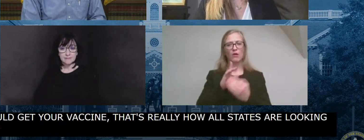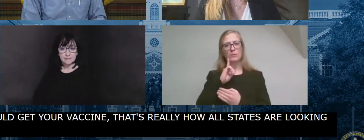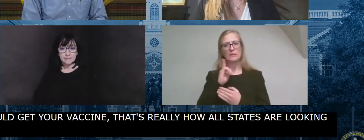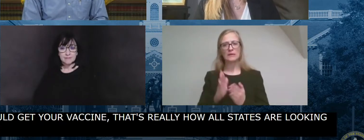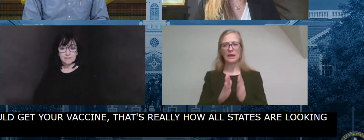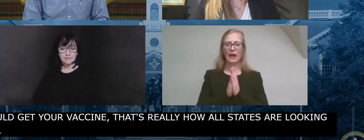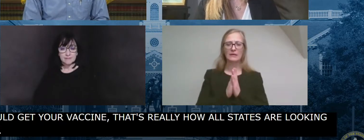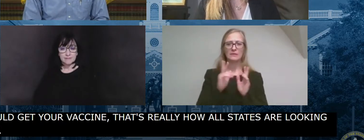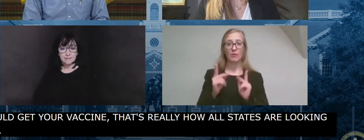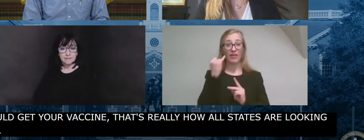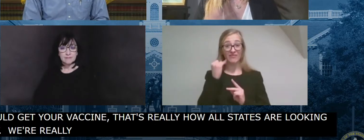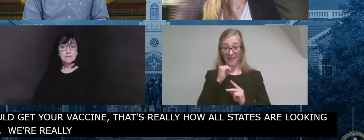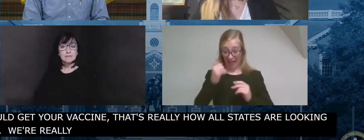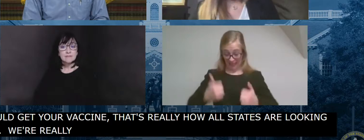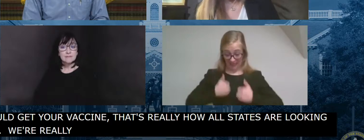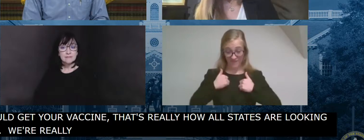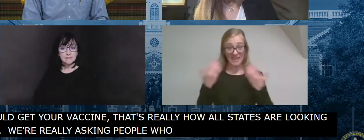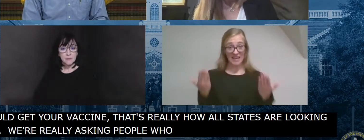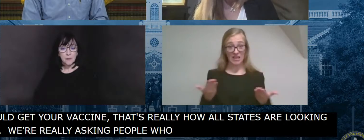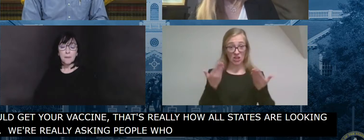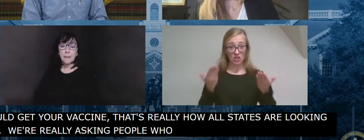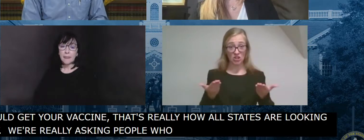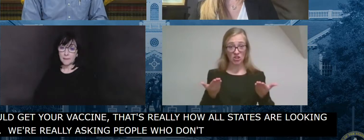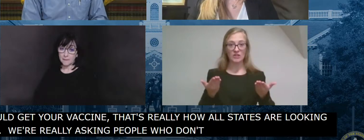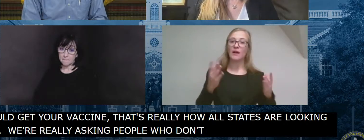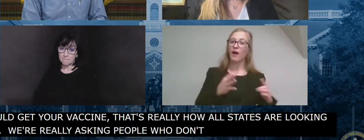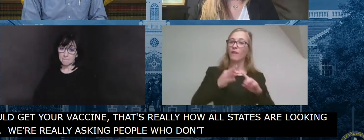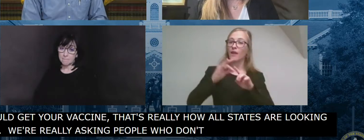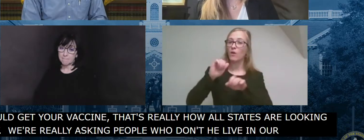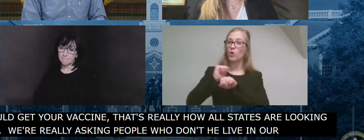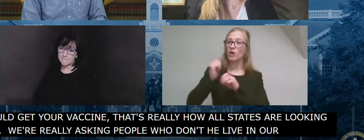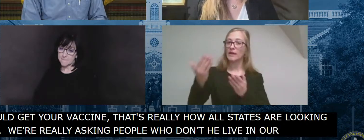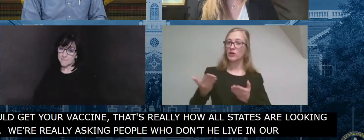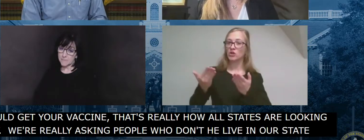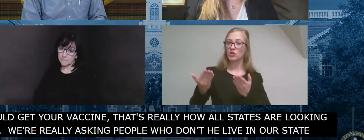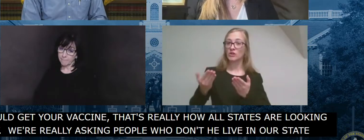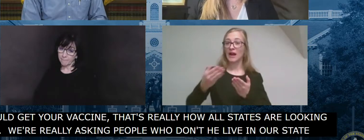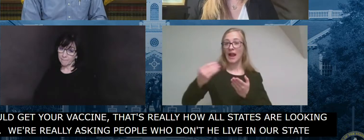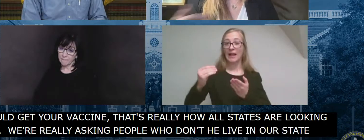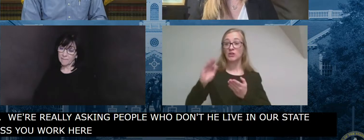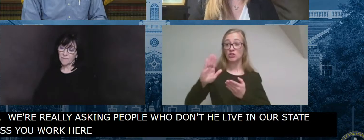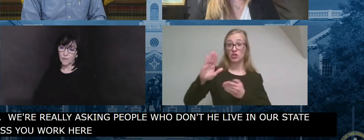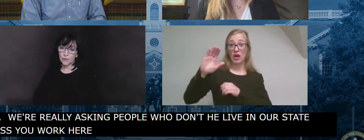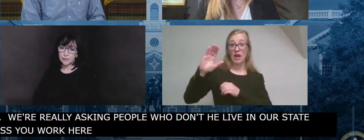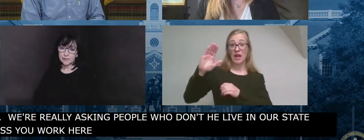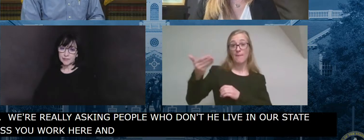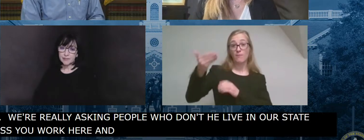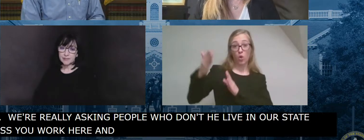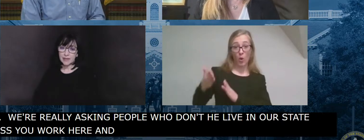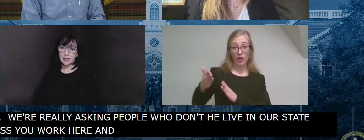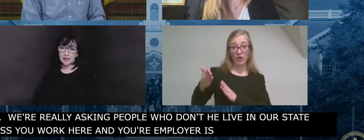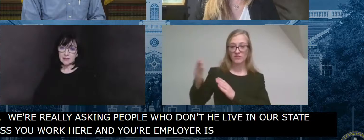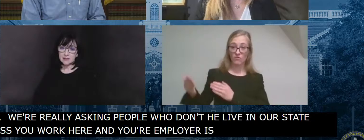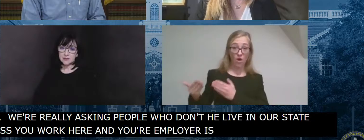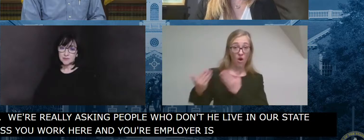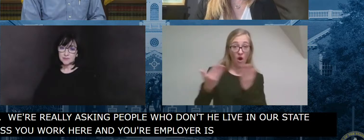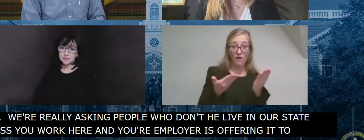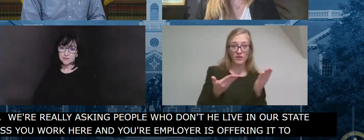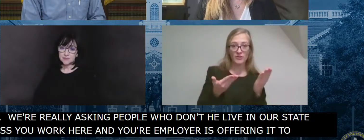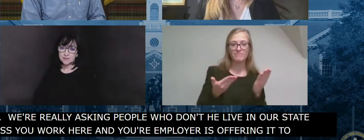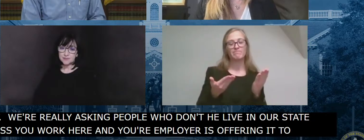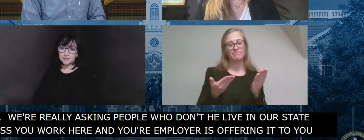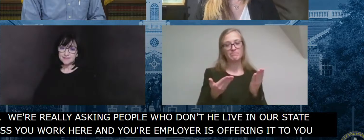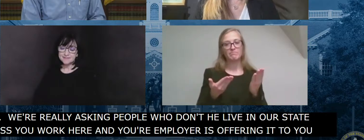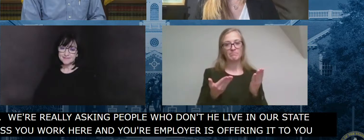who don't live in our state, unless you work here and your employer is offering it to you,